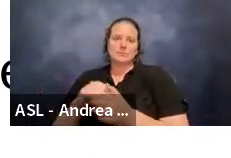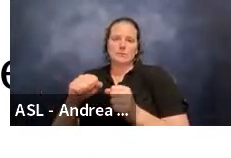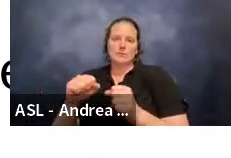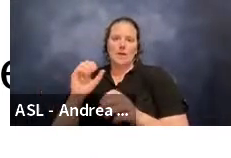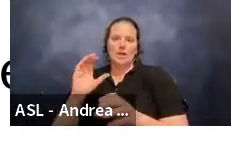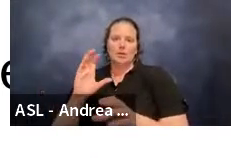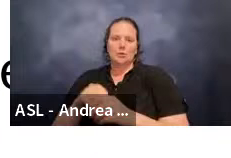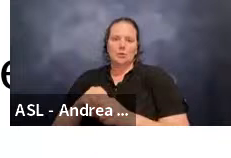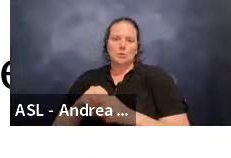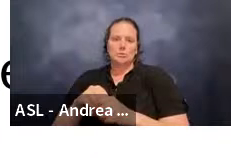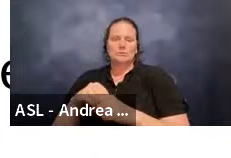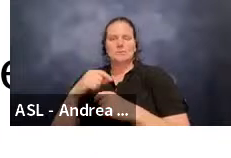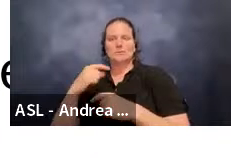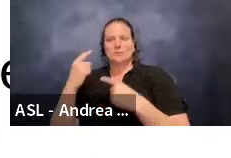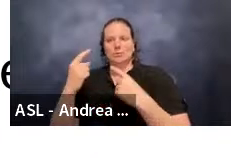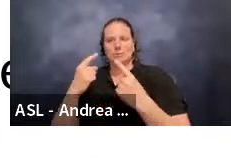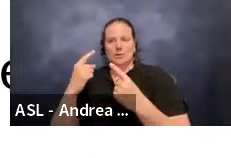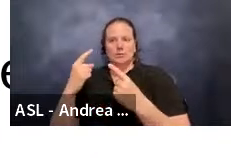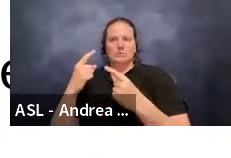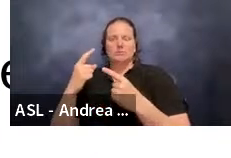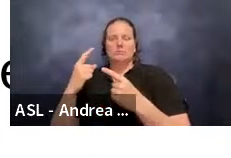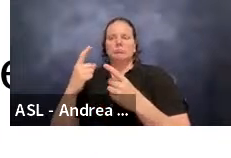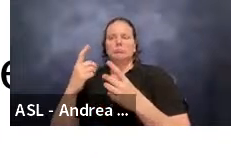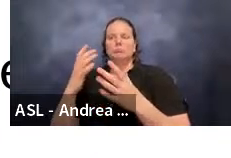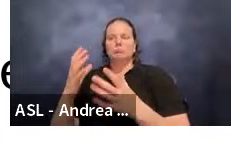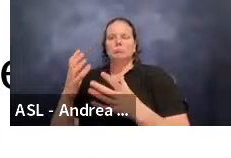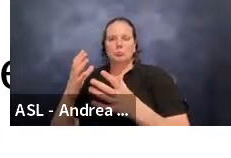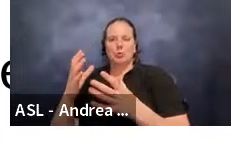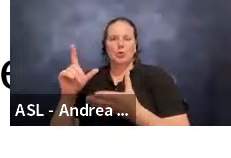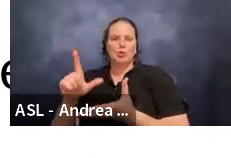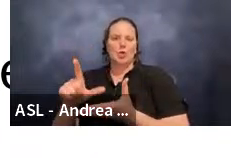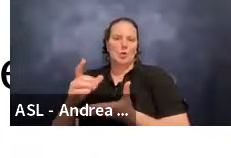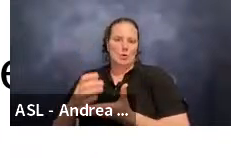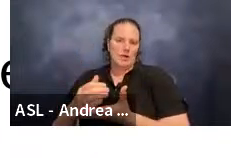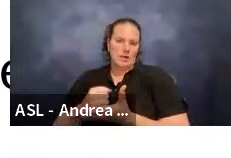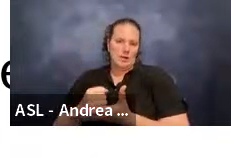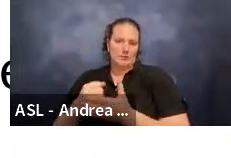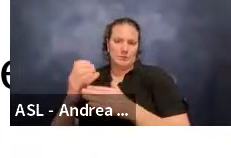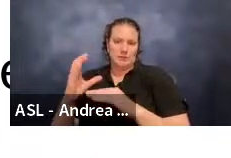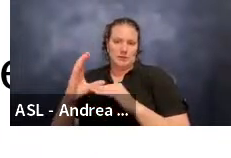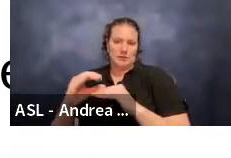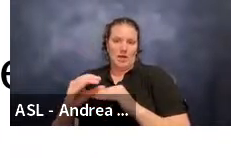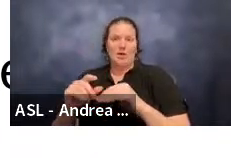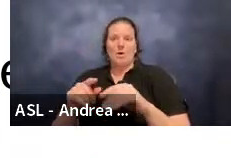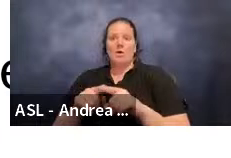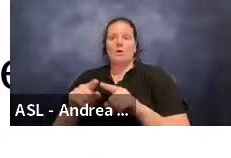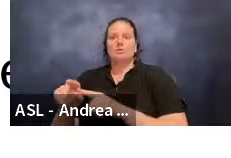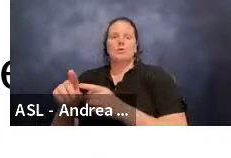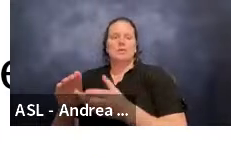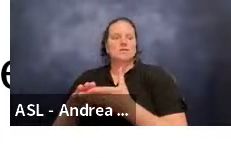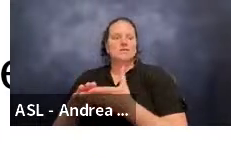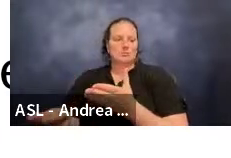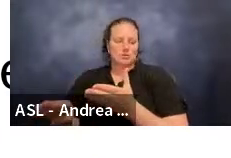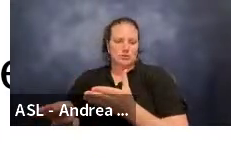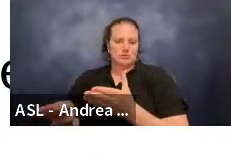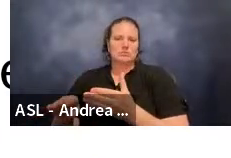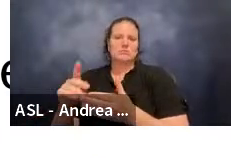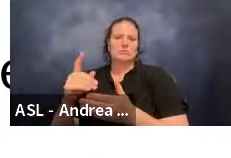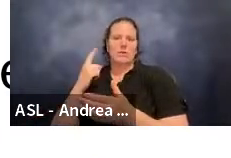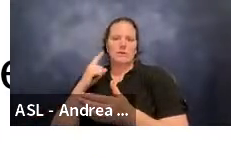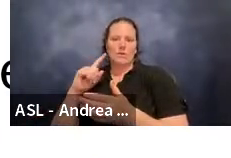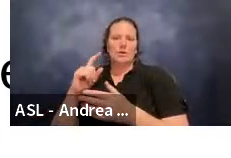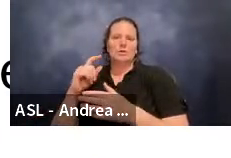include consideration, and it is including consideration of a low income discount, as well as exemptions